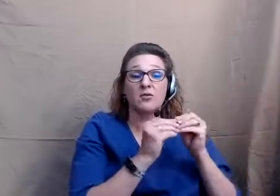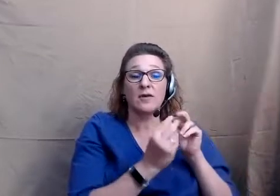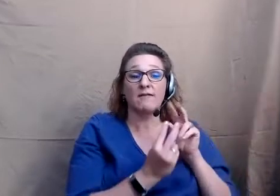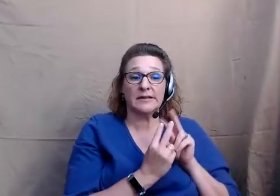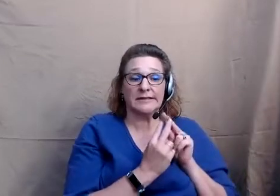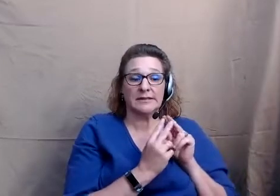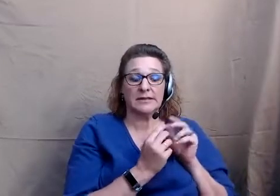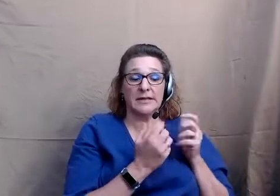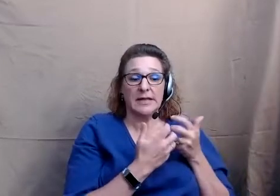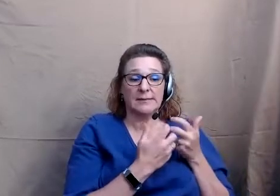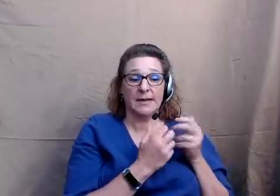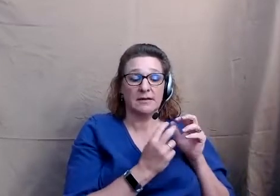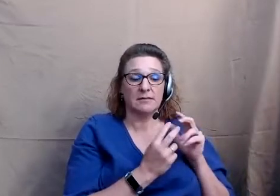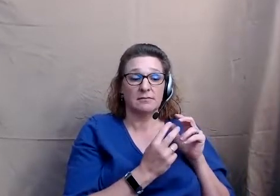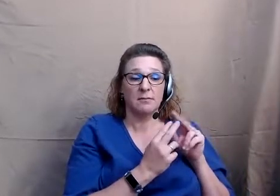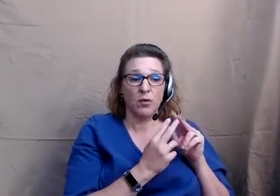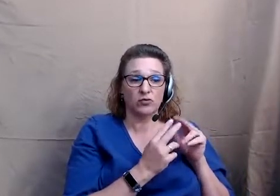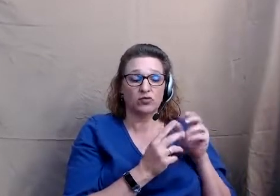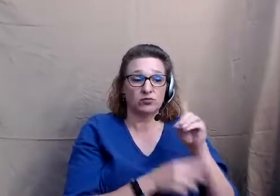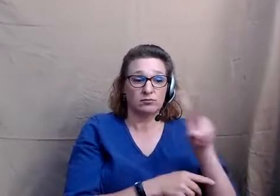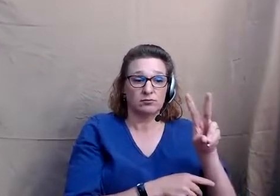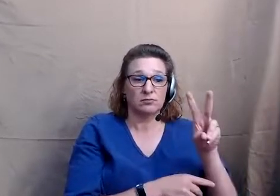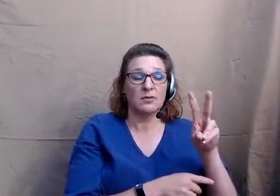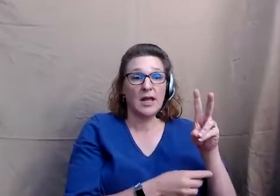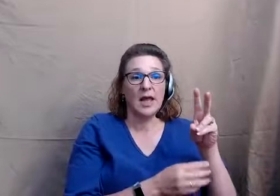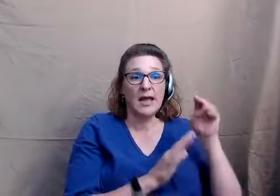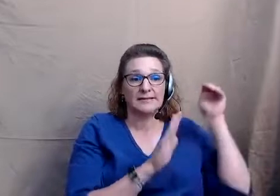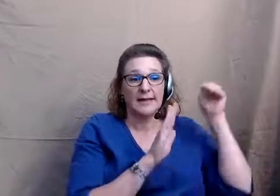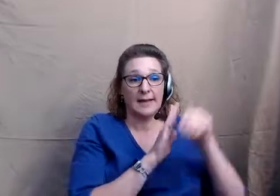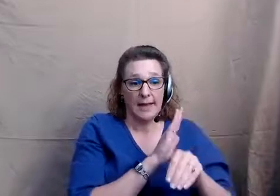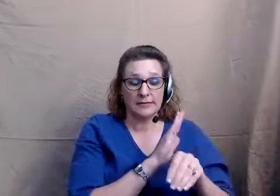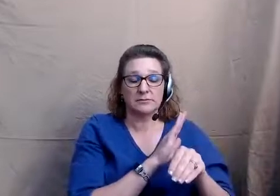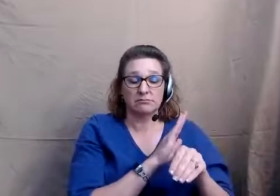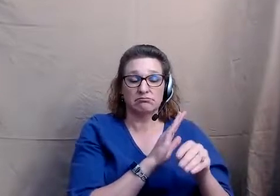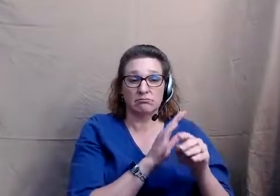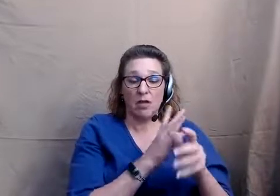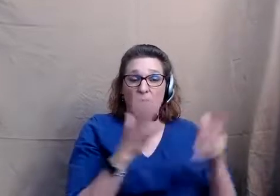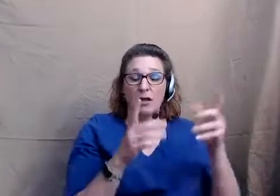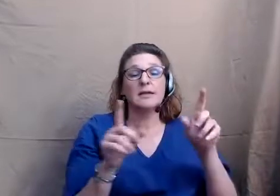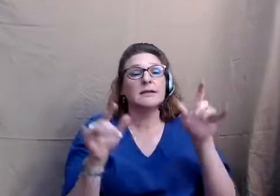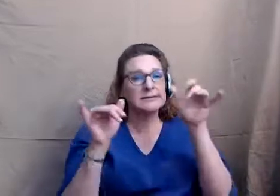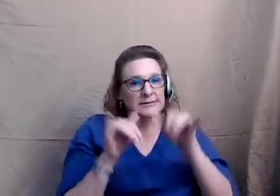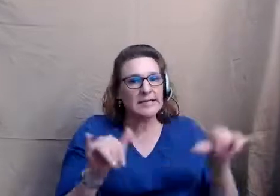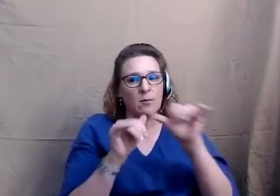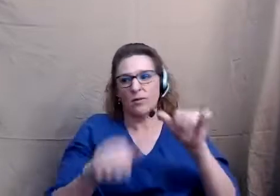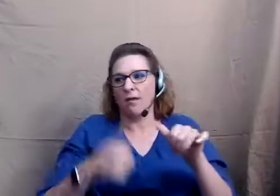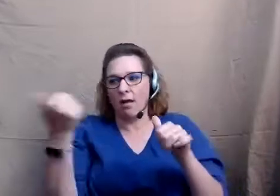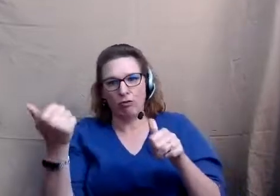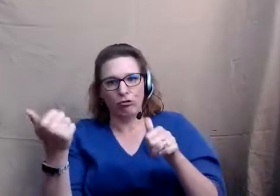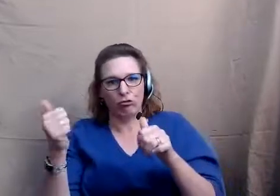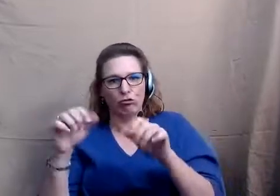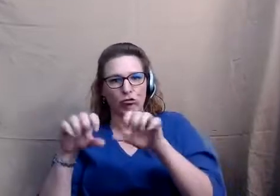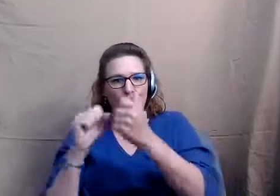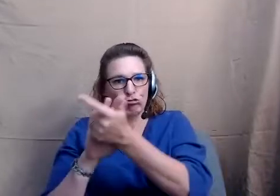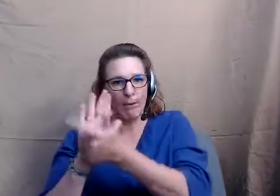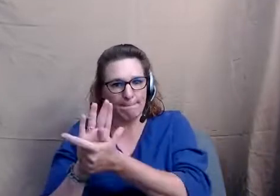United States have declined significantly. So has all other violent crime. Between 1994